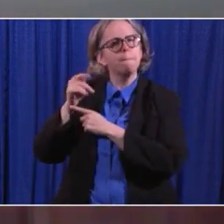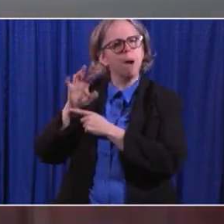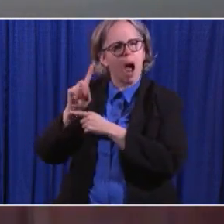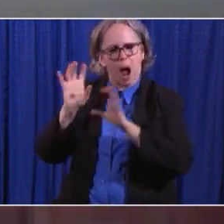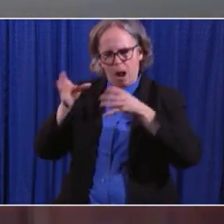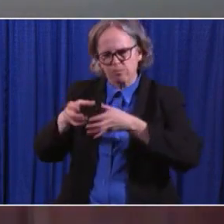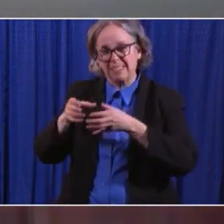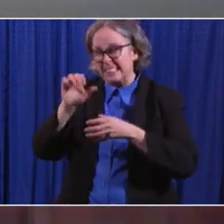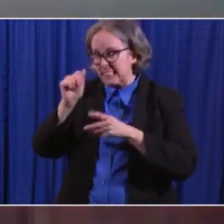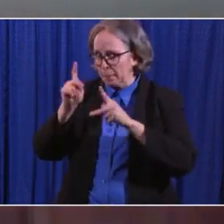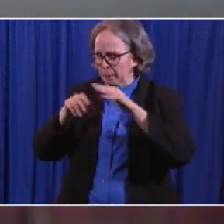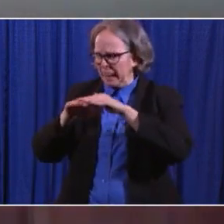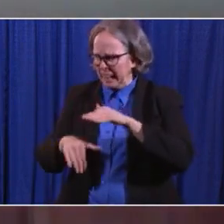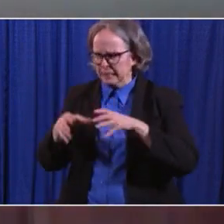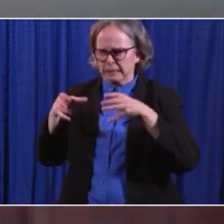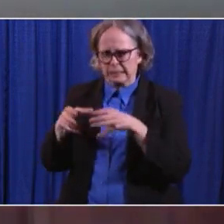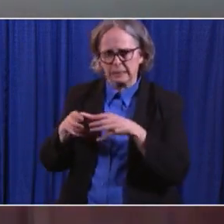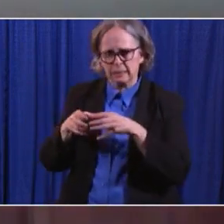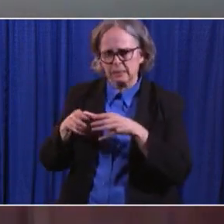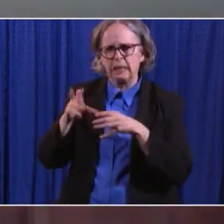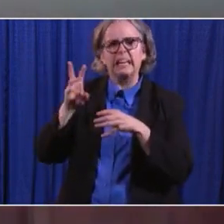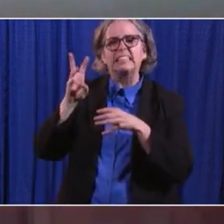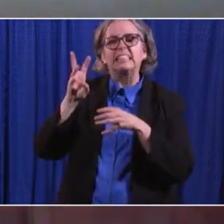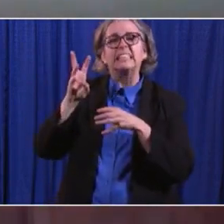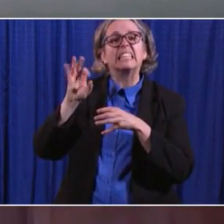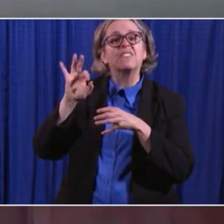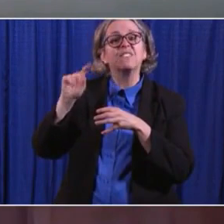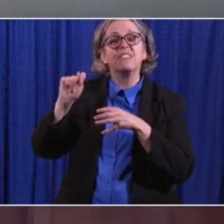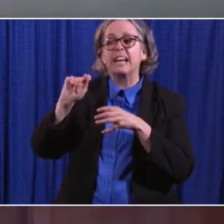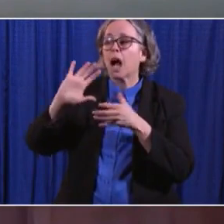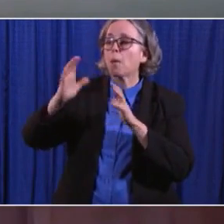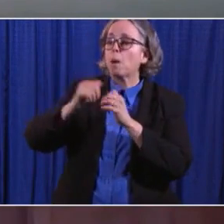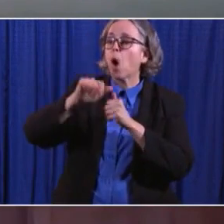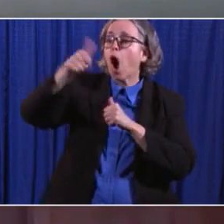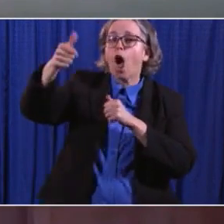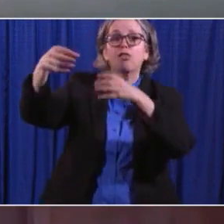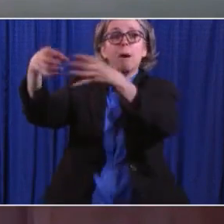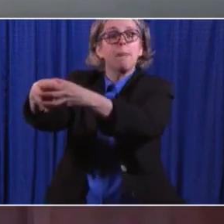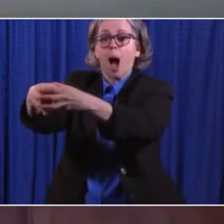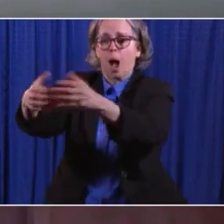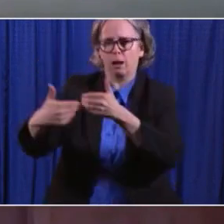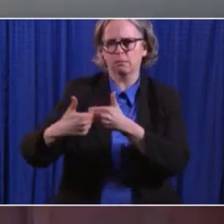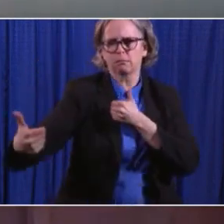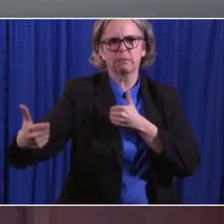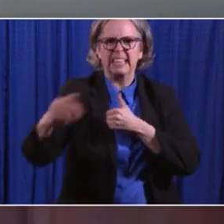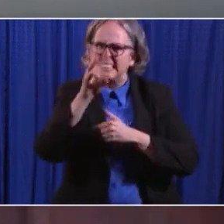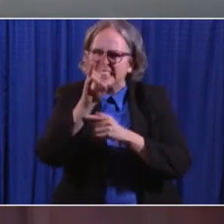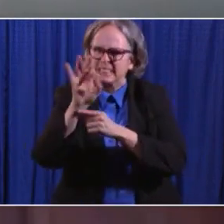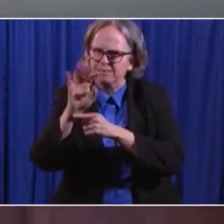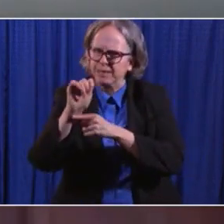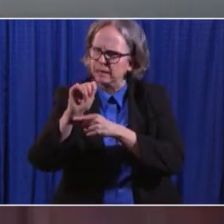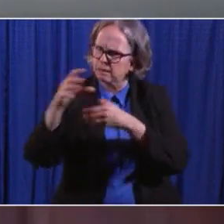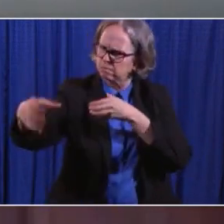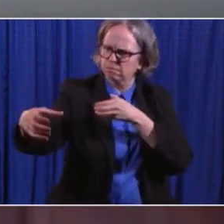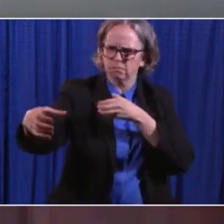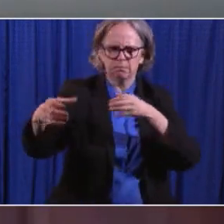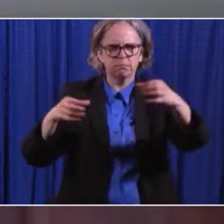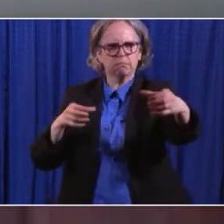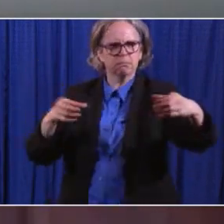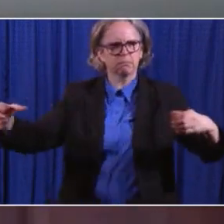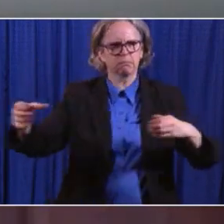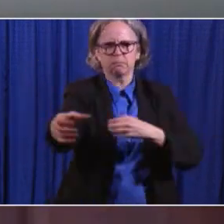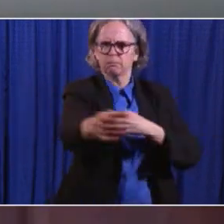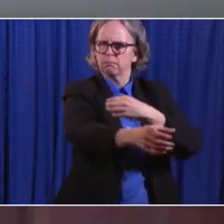you're at a parade, if you're sitting at an event, there should be 10 or less, and there's kind of, just picture kind of a halo